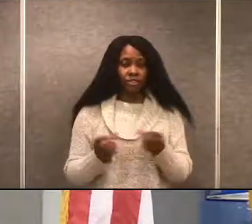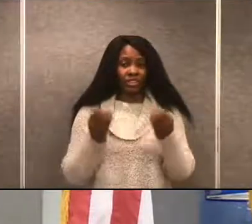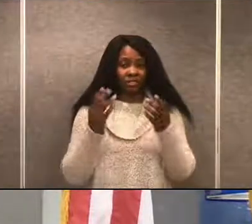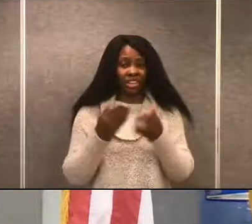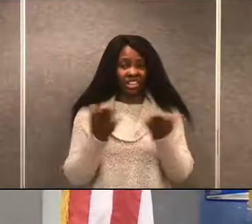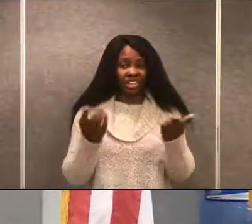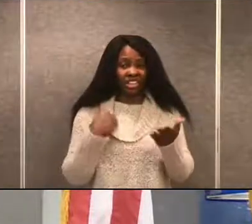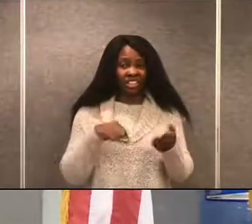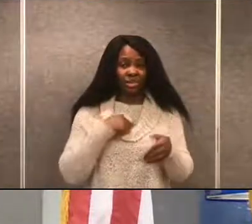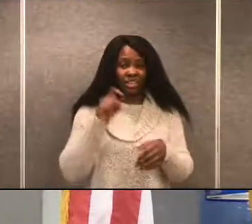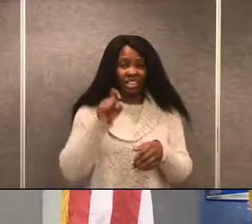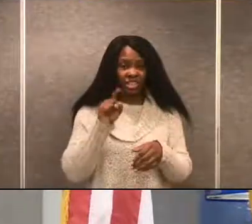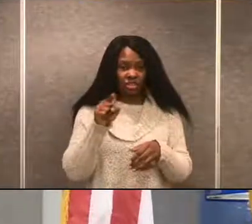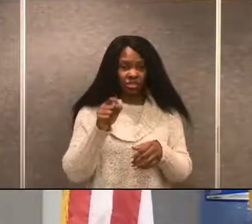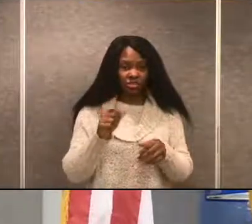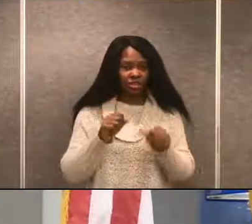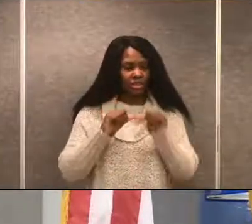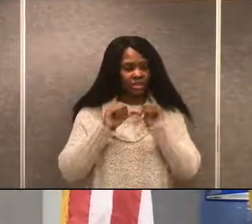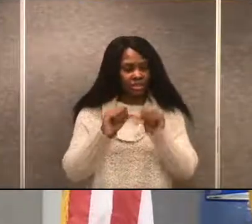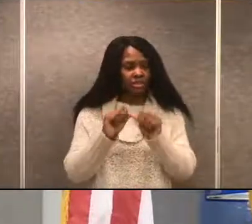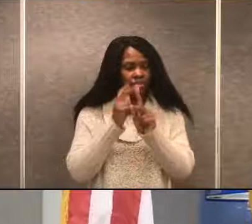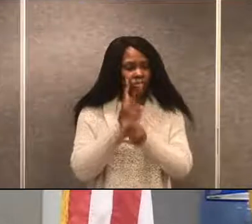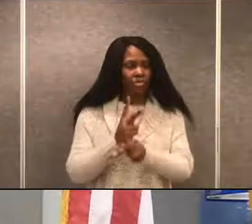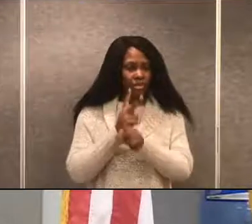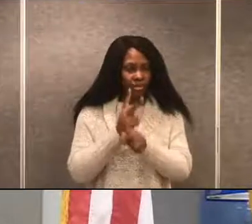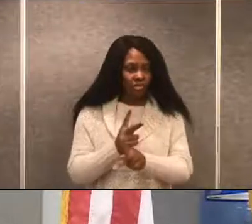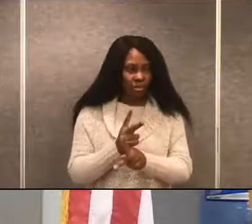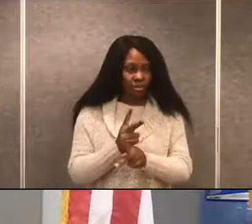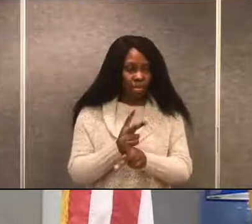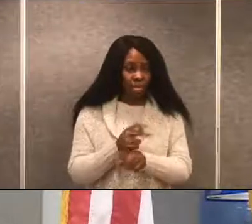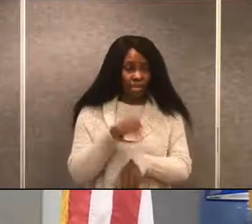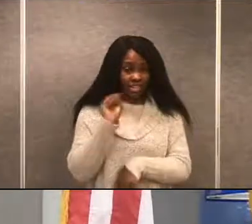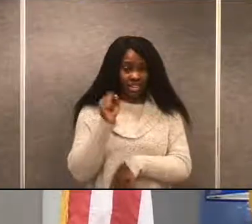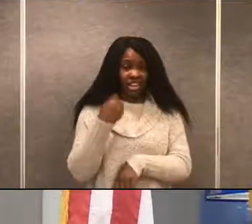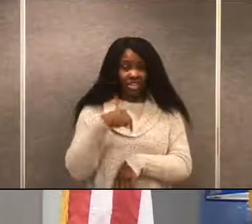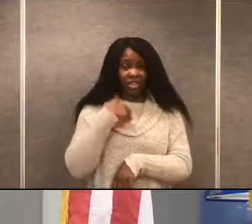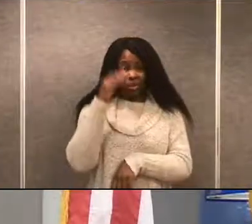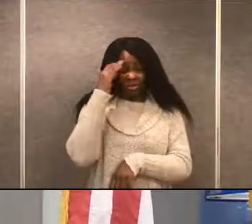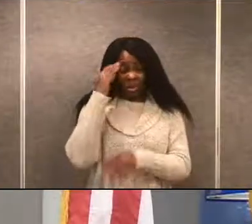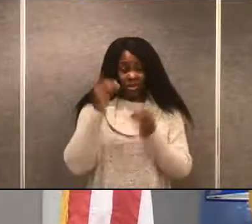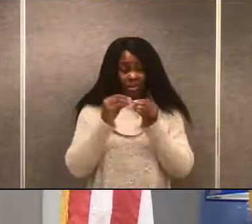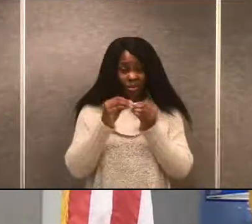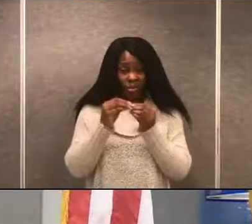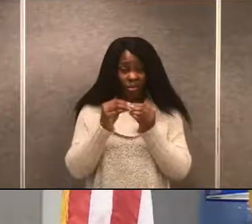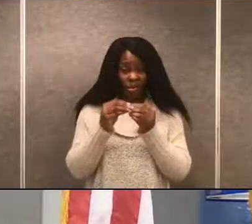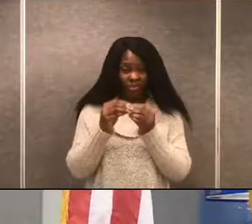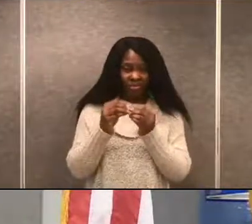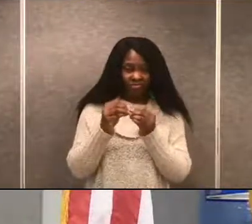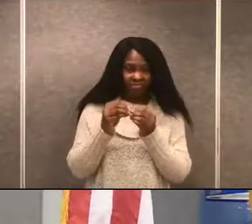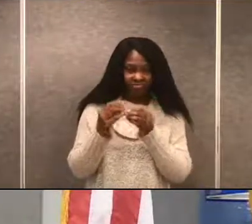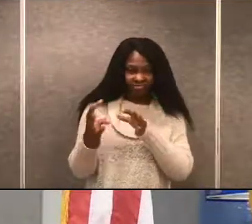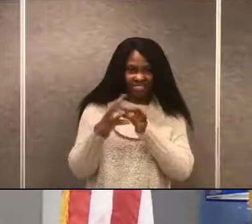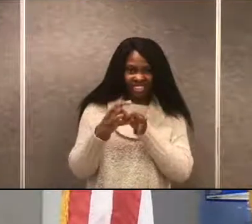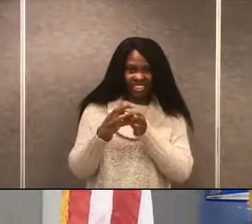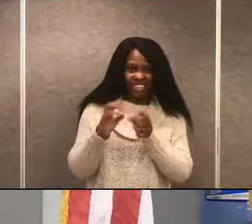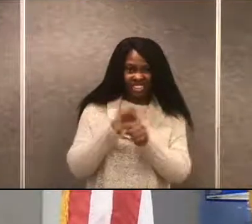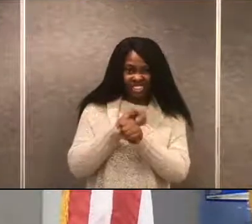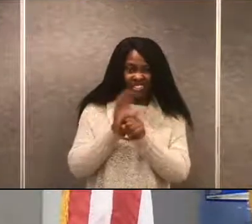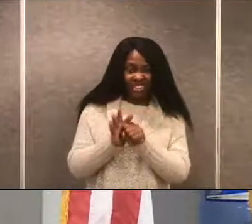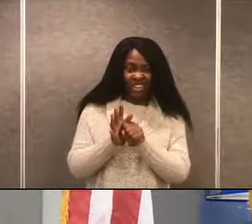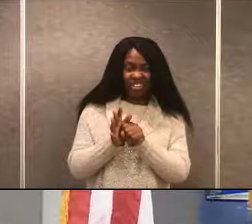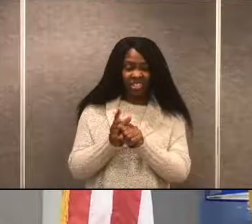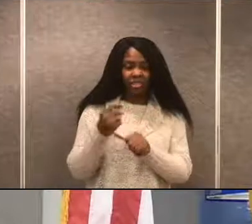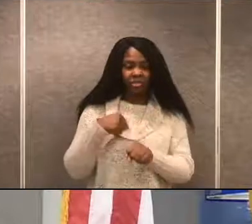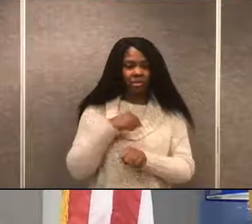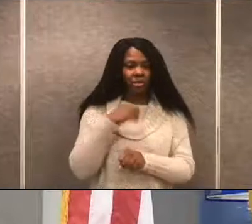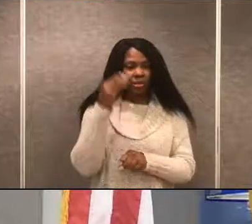you to continue to be mindful of. So yes, we know more about the virus because we have been doing this since March. We know